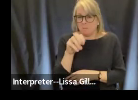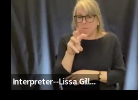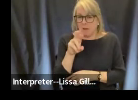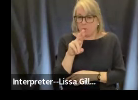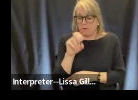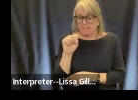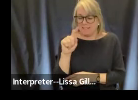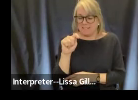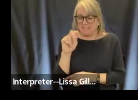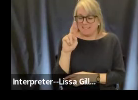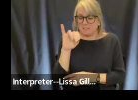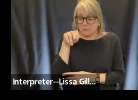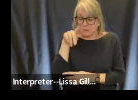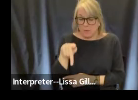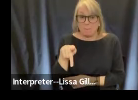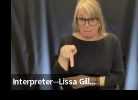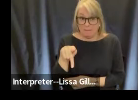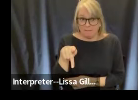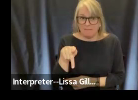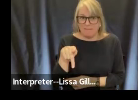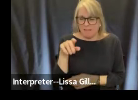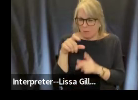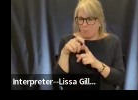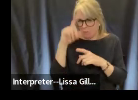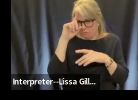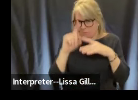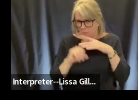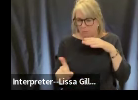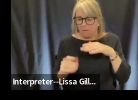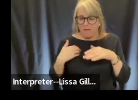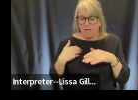couldn't find the words for, the one that's got that on-off button.